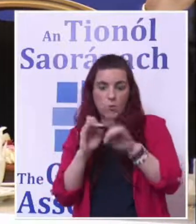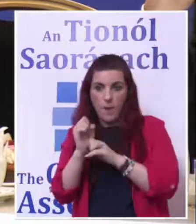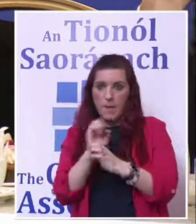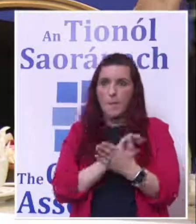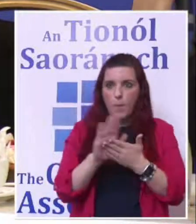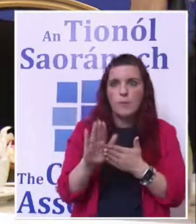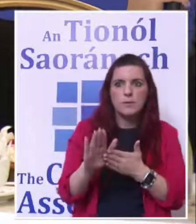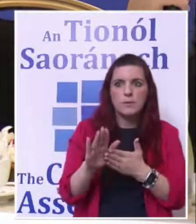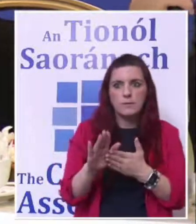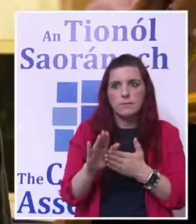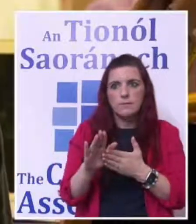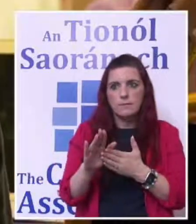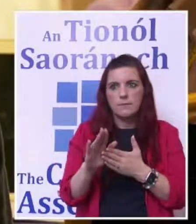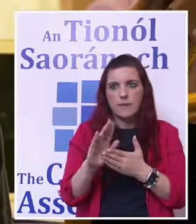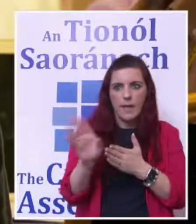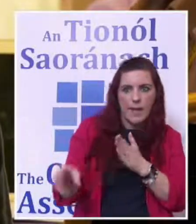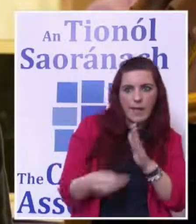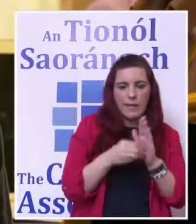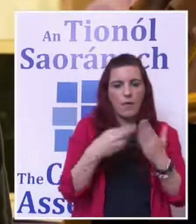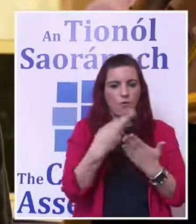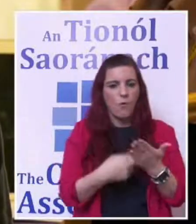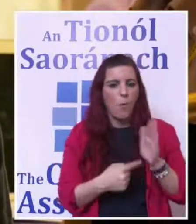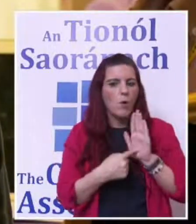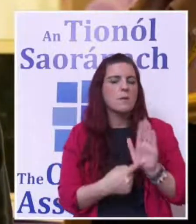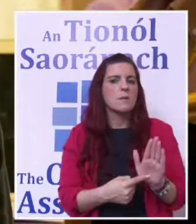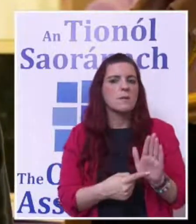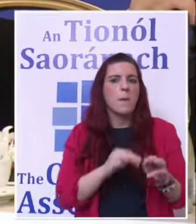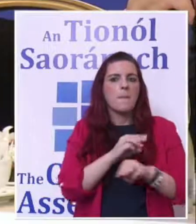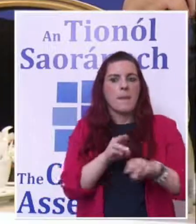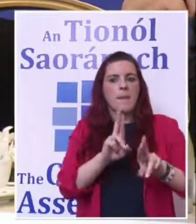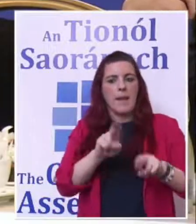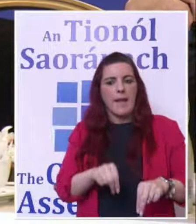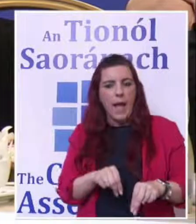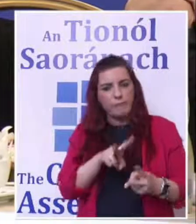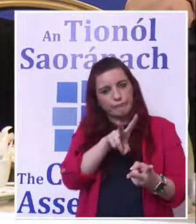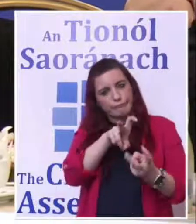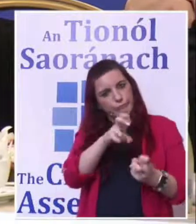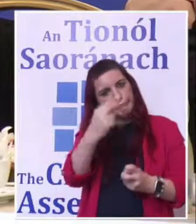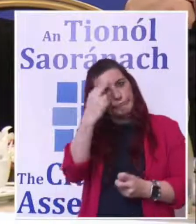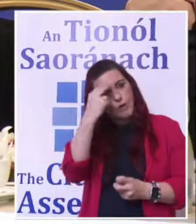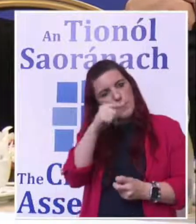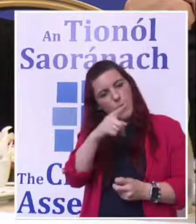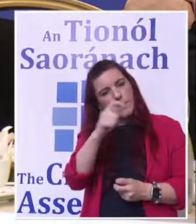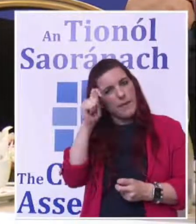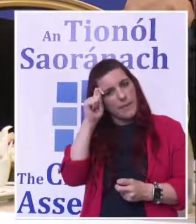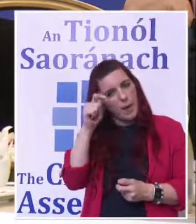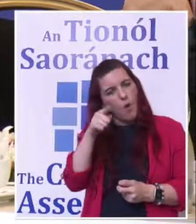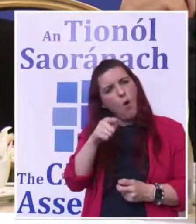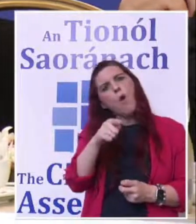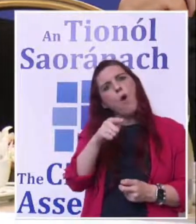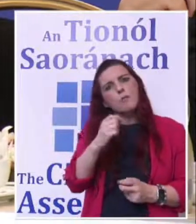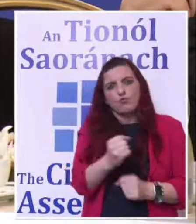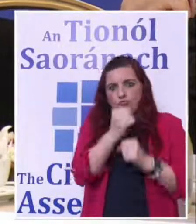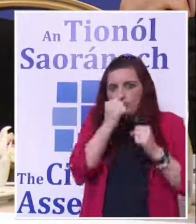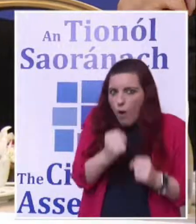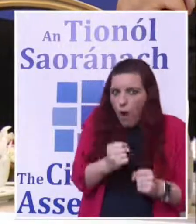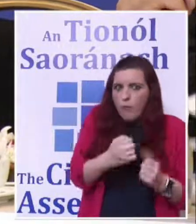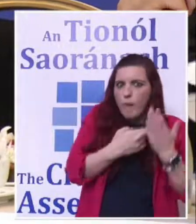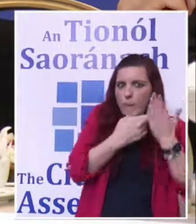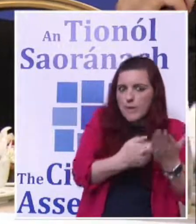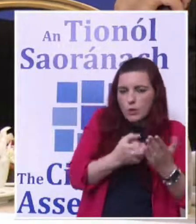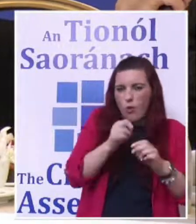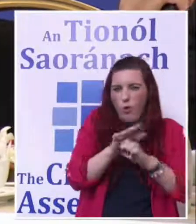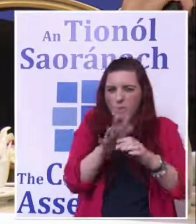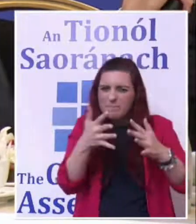and made available under our transparency rules, so people can interpret the weight of the recommendation themselves by the size